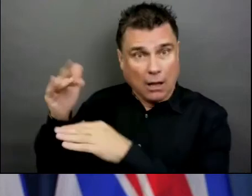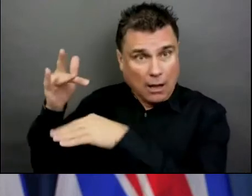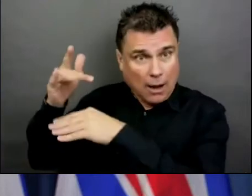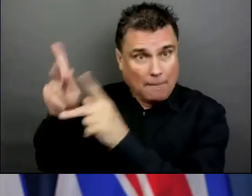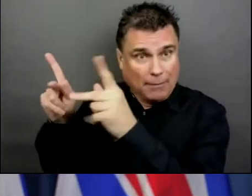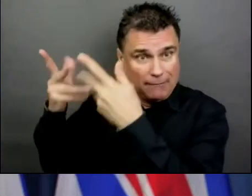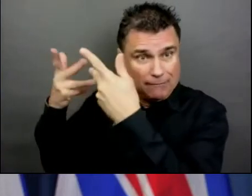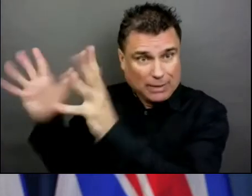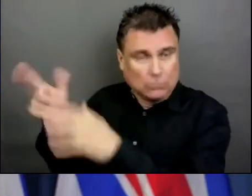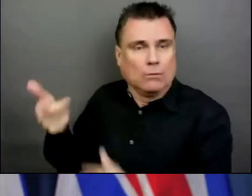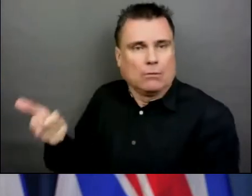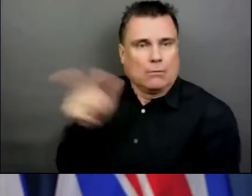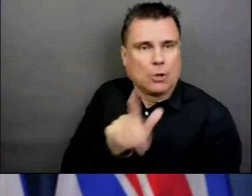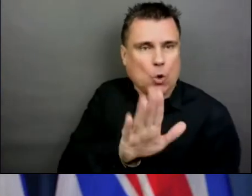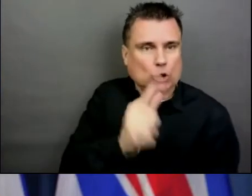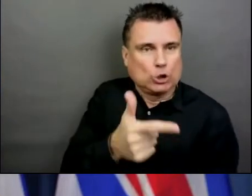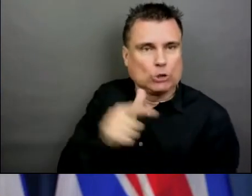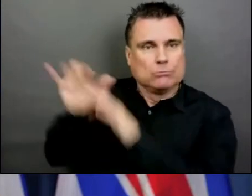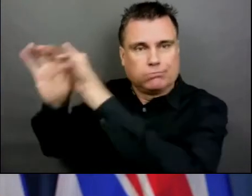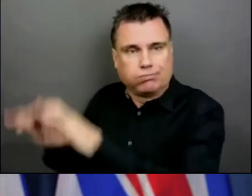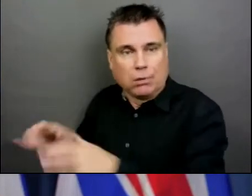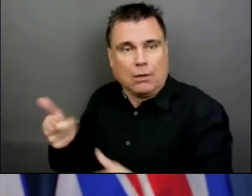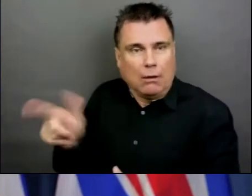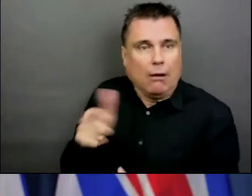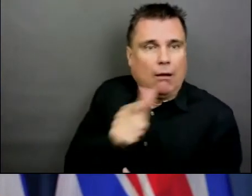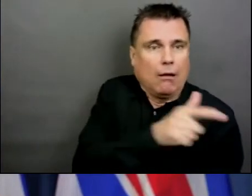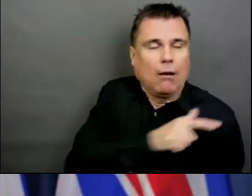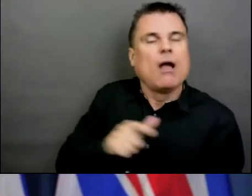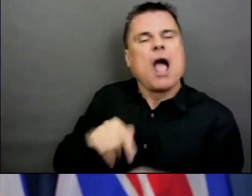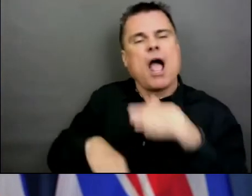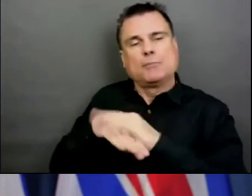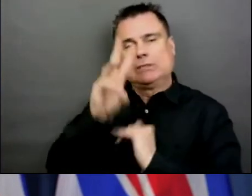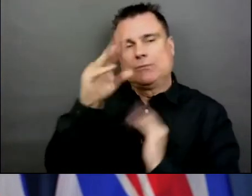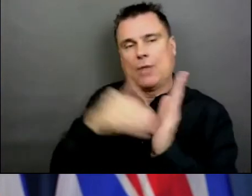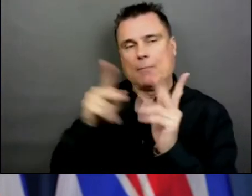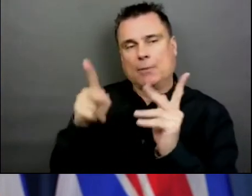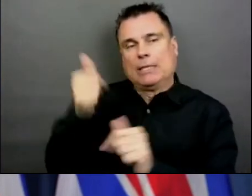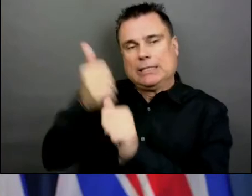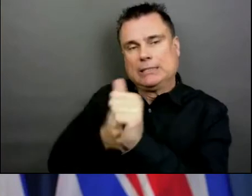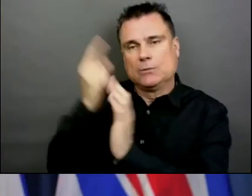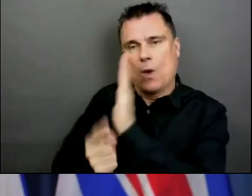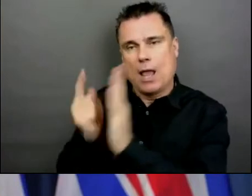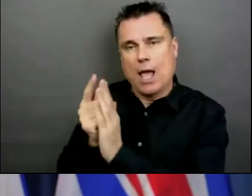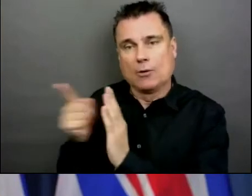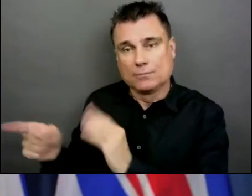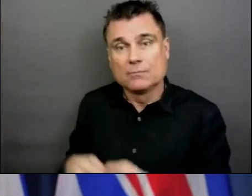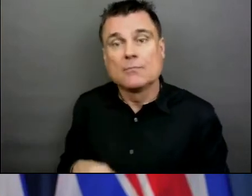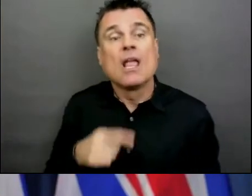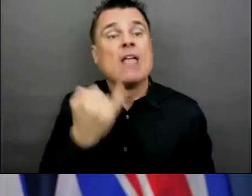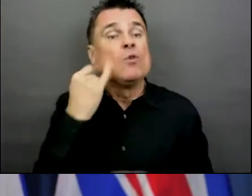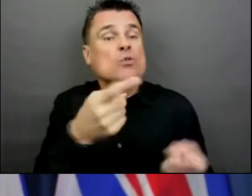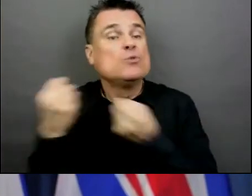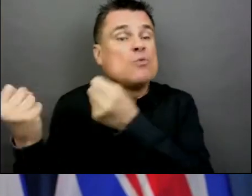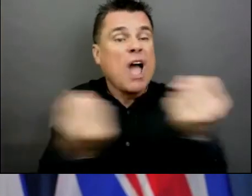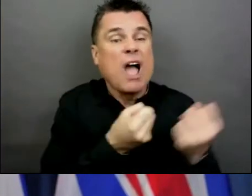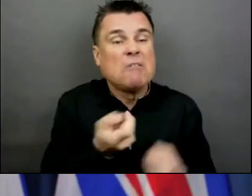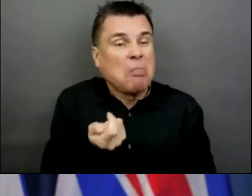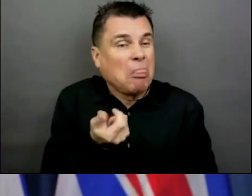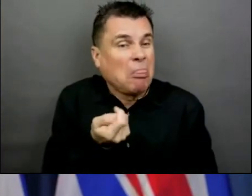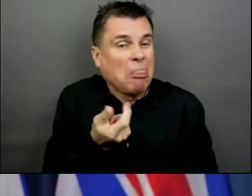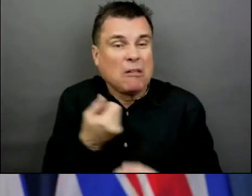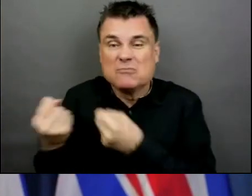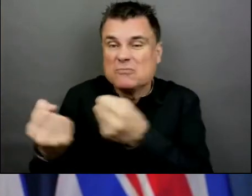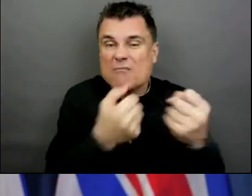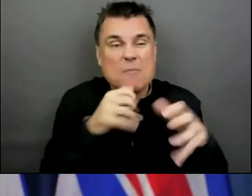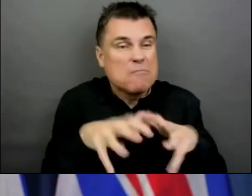be able to save even more money than the calculator shows. For example, if you don't drive a lot, you may be eligible for a low kilometer